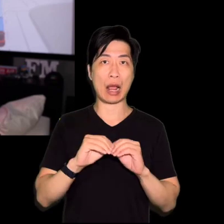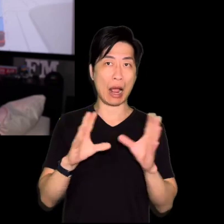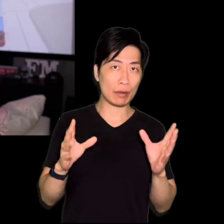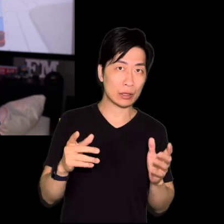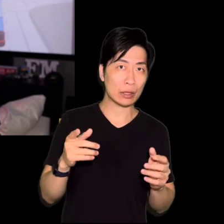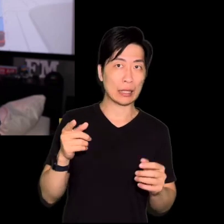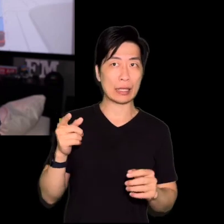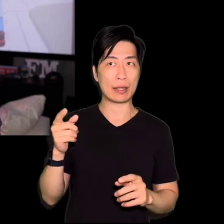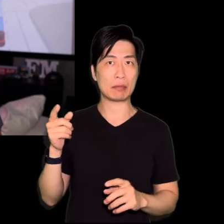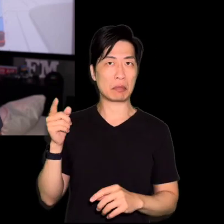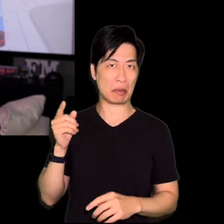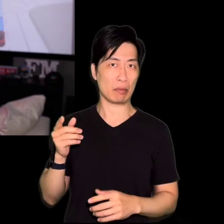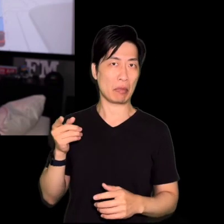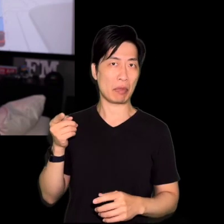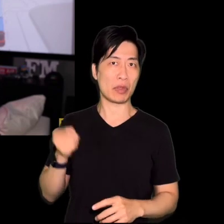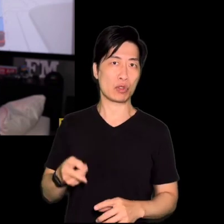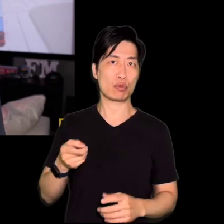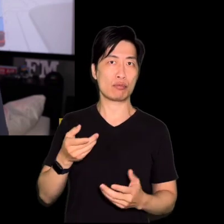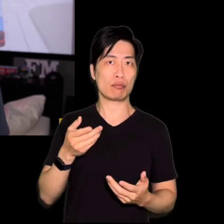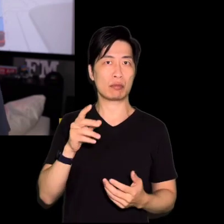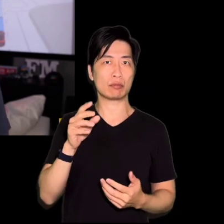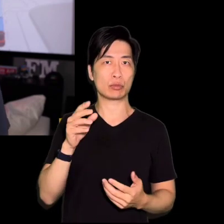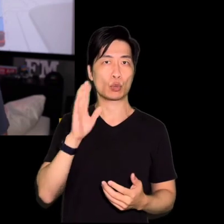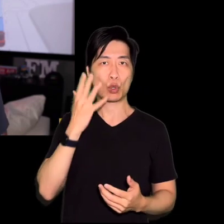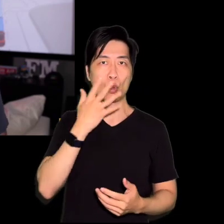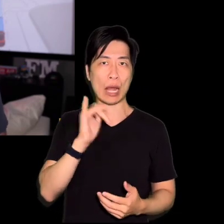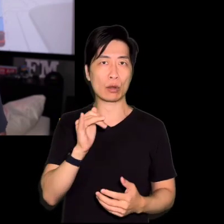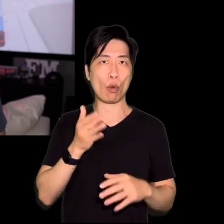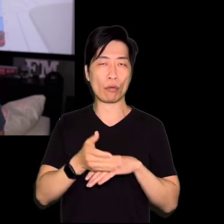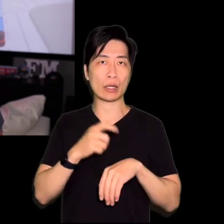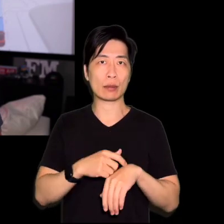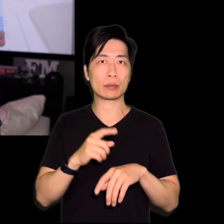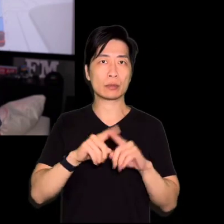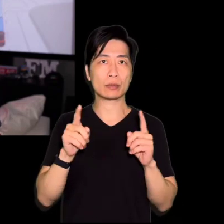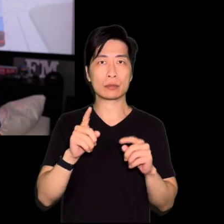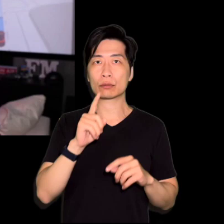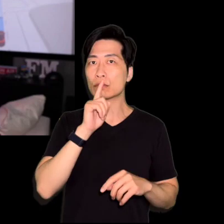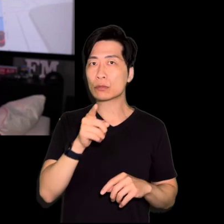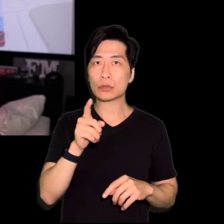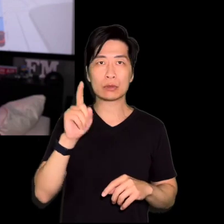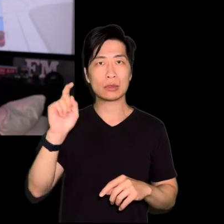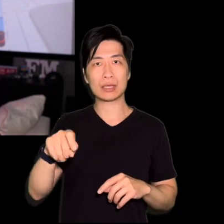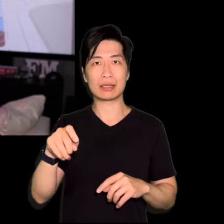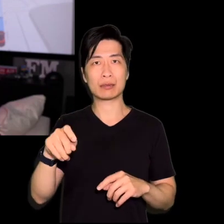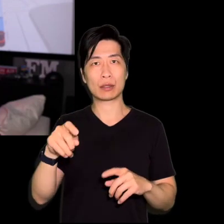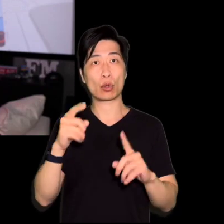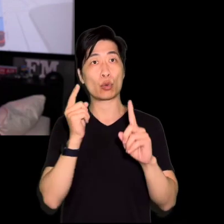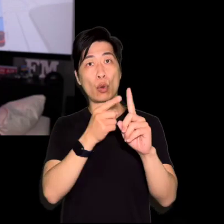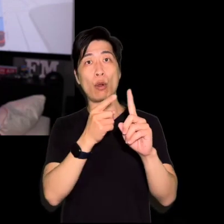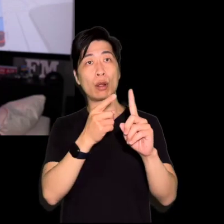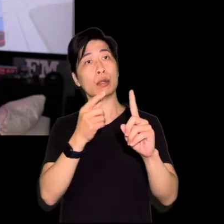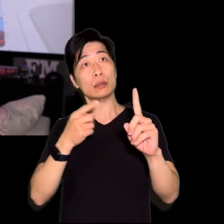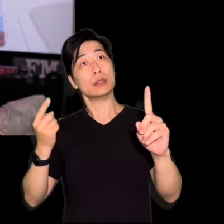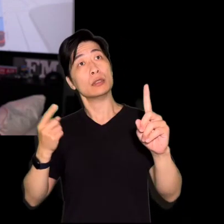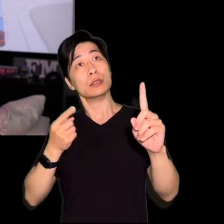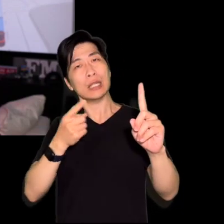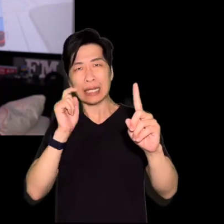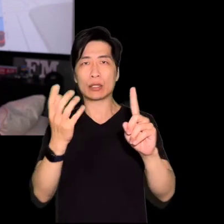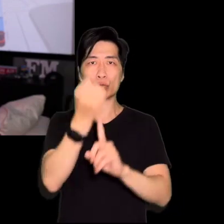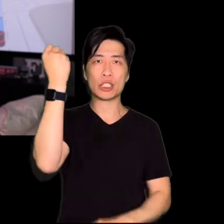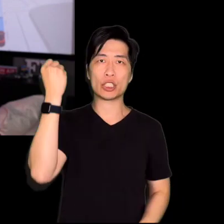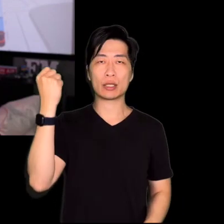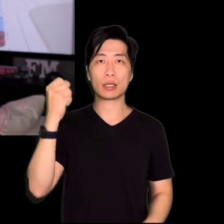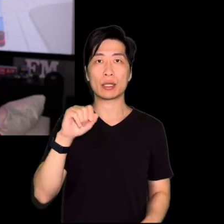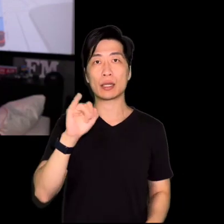to look like over time. But at some point, you got to reach the end goal. And so, if you're a fan of the company, if you follow the